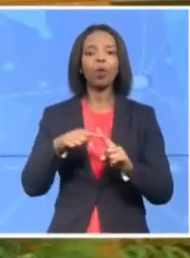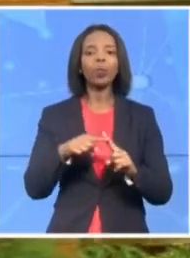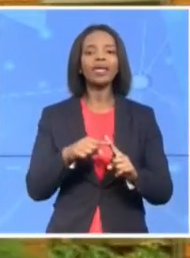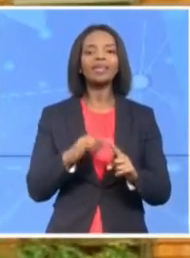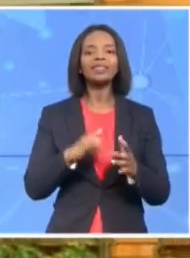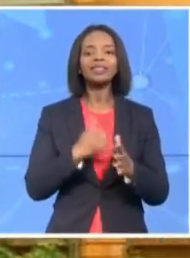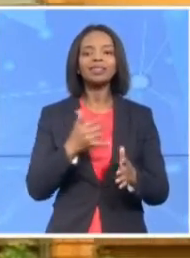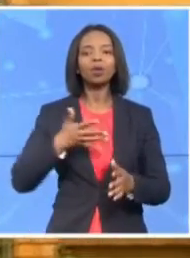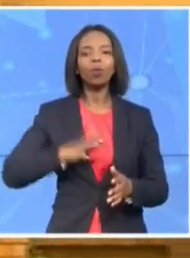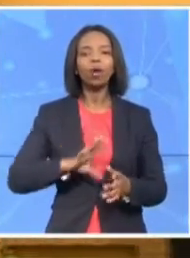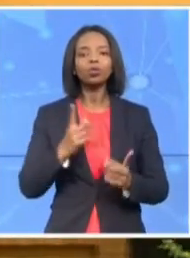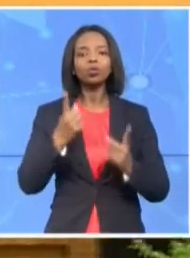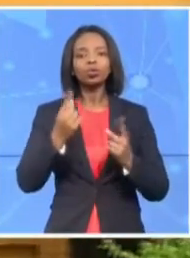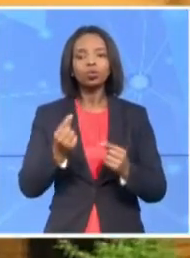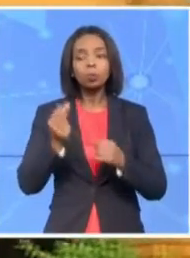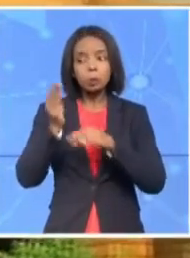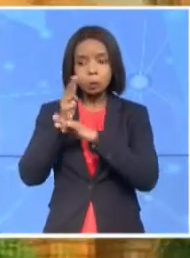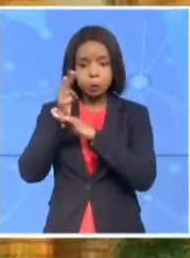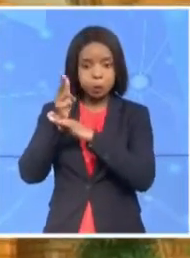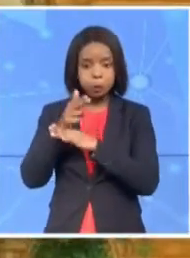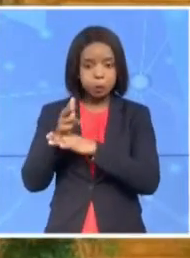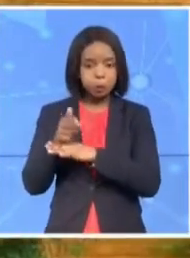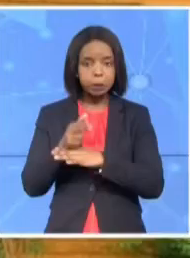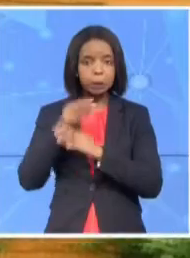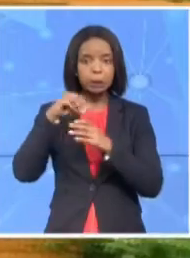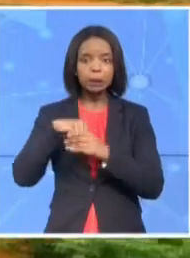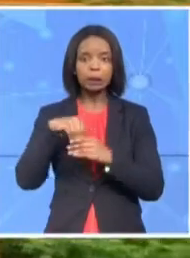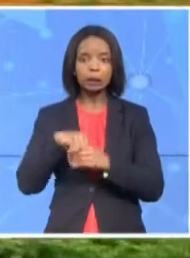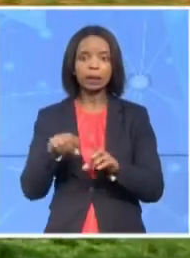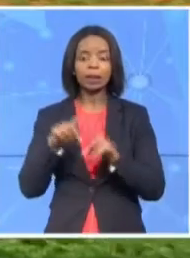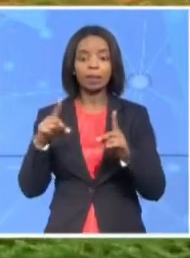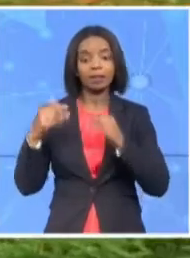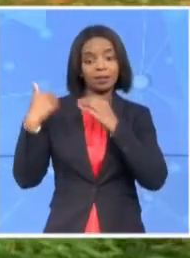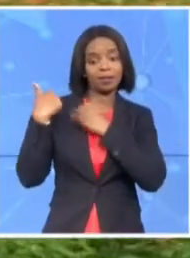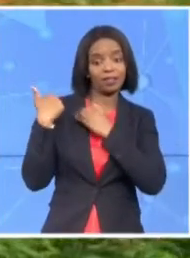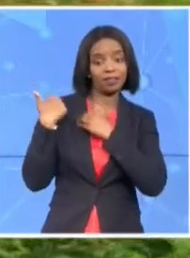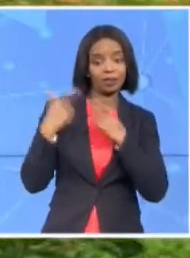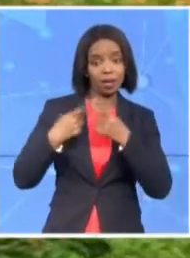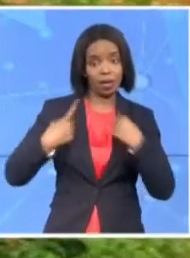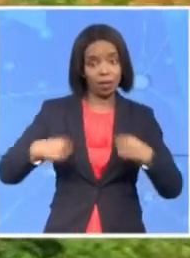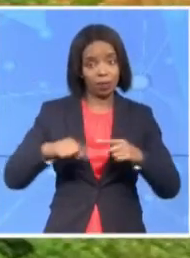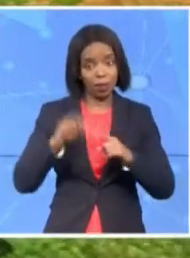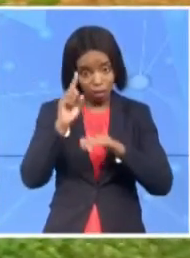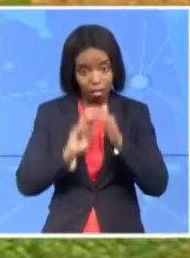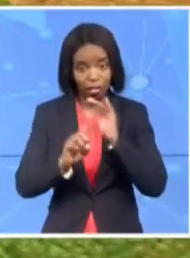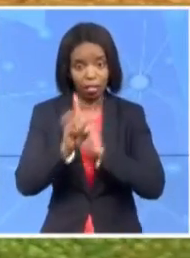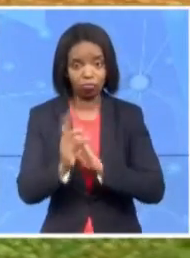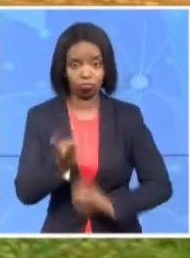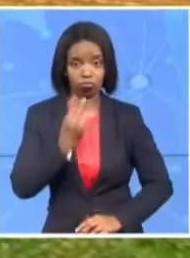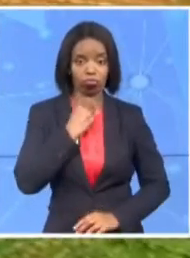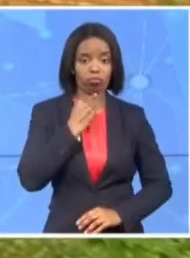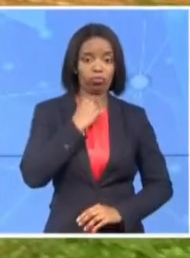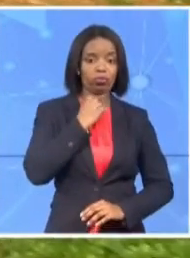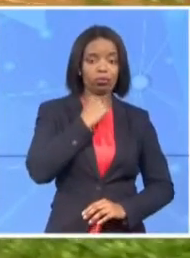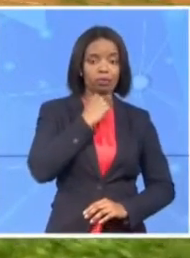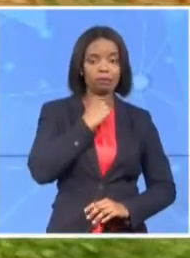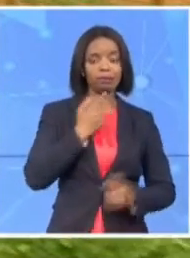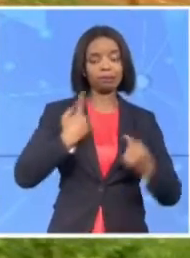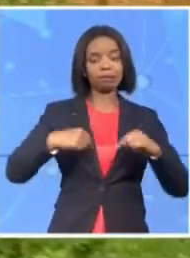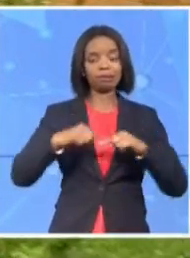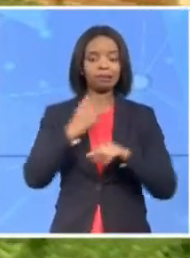for our safety and convenience, we couldn't, because you're not sure, maybe things can fall on